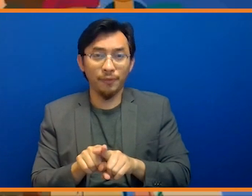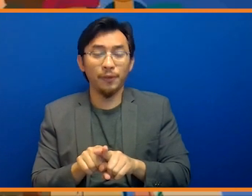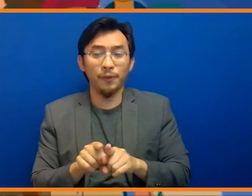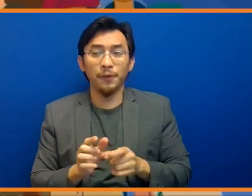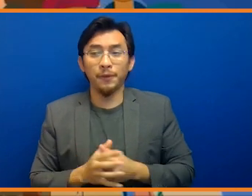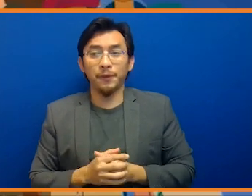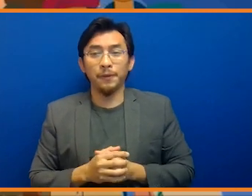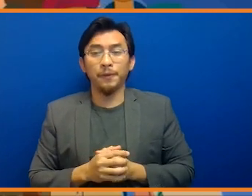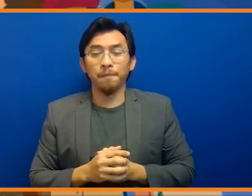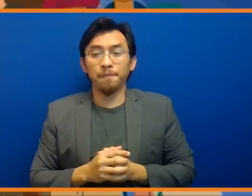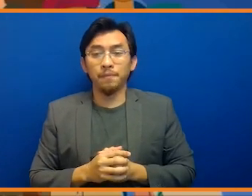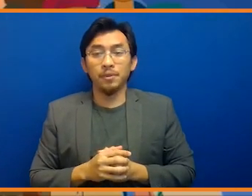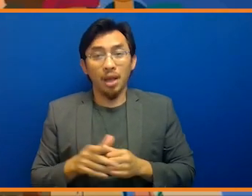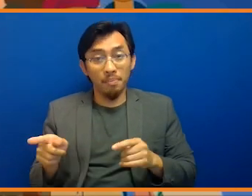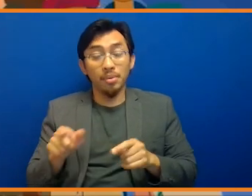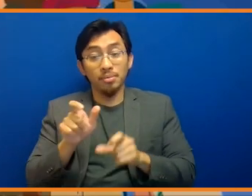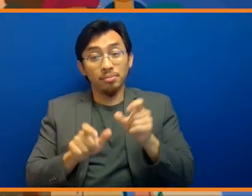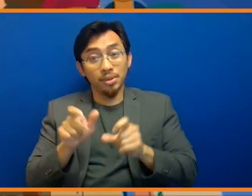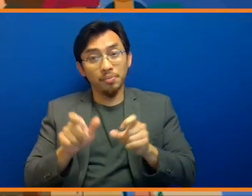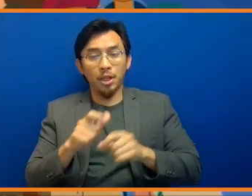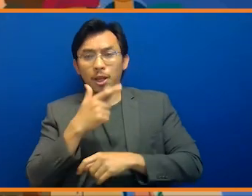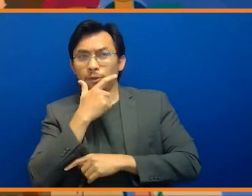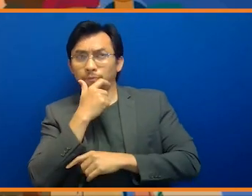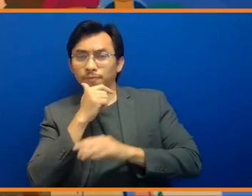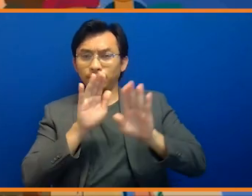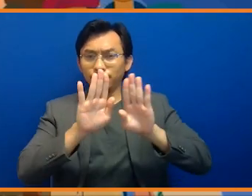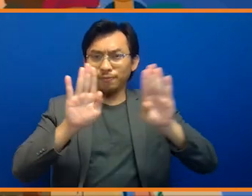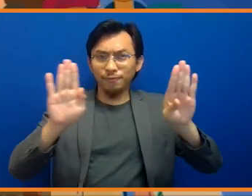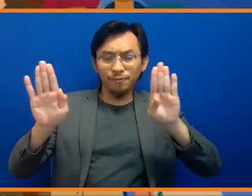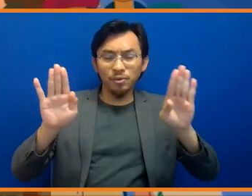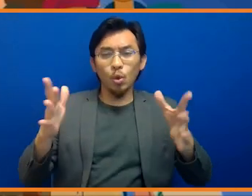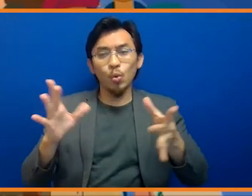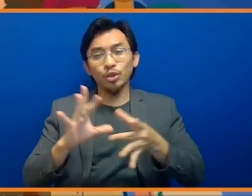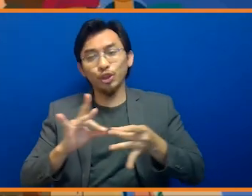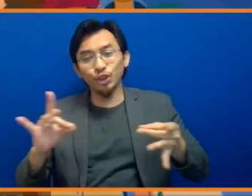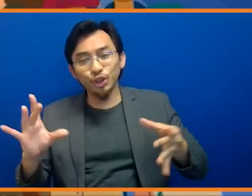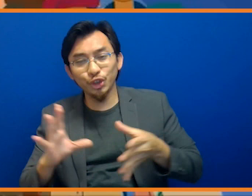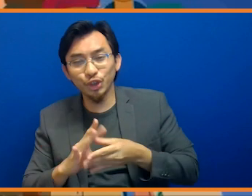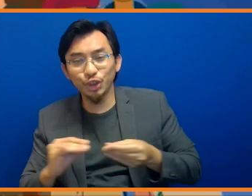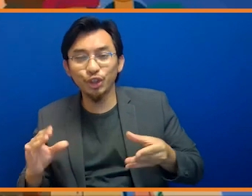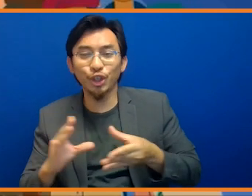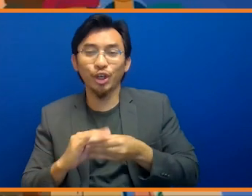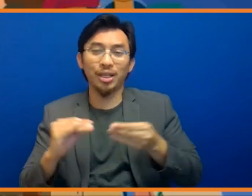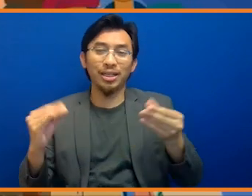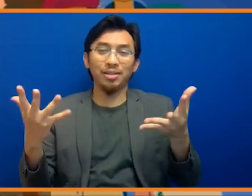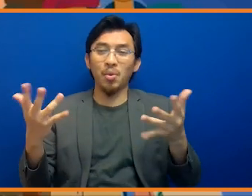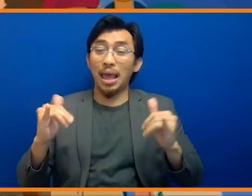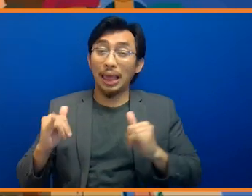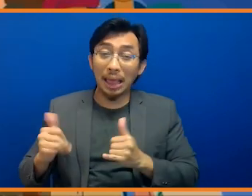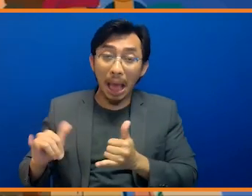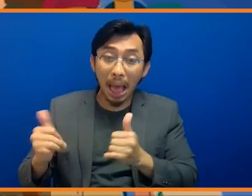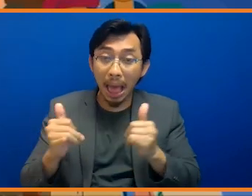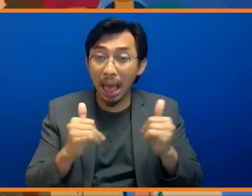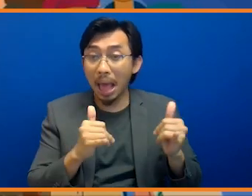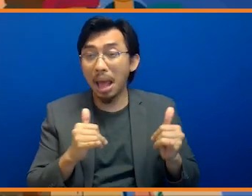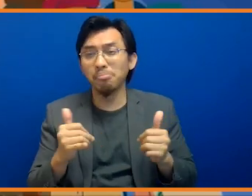through the yeah, curators storytelling, or you can also put